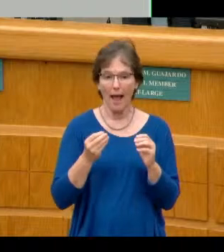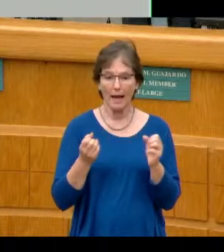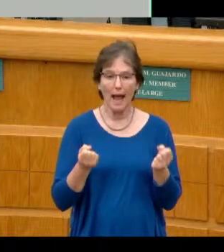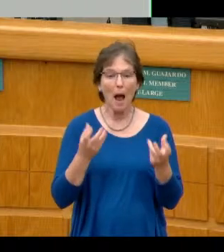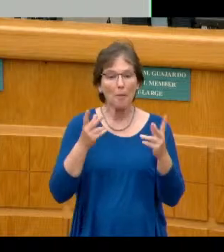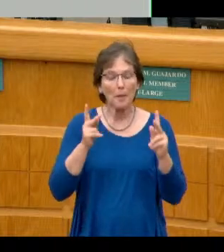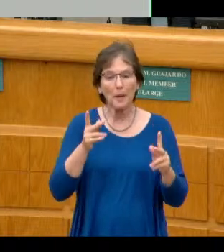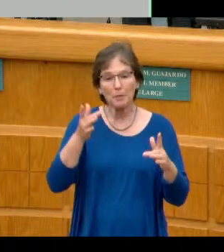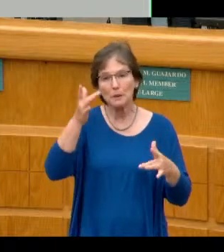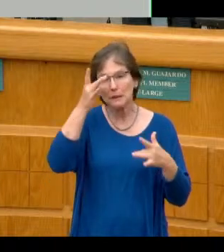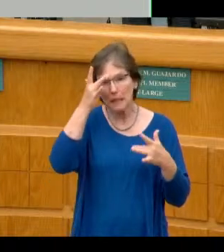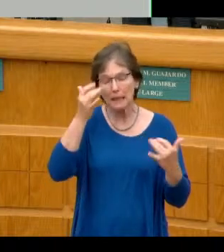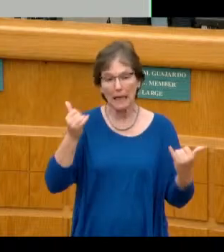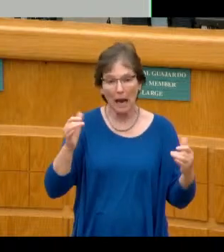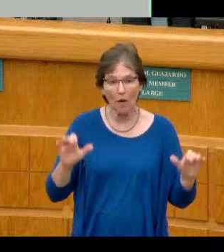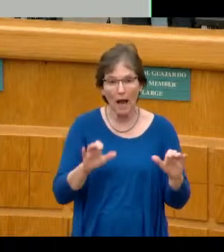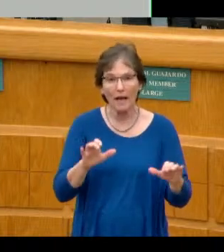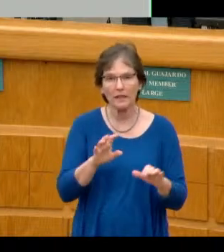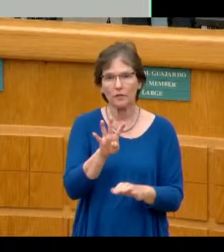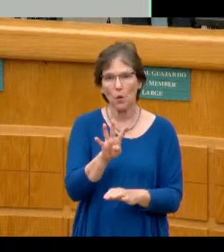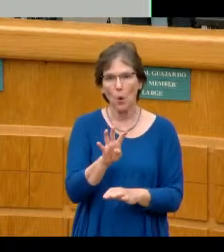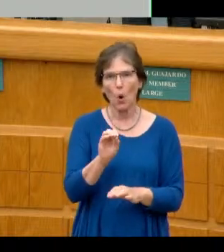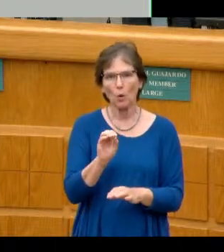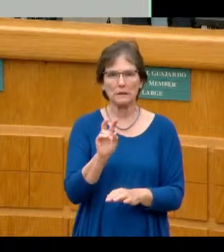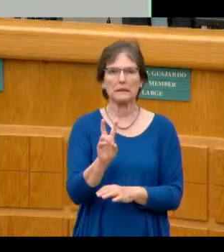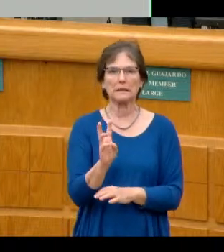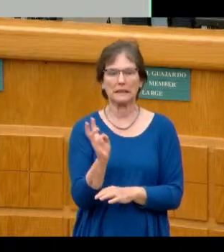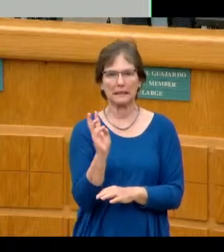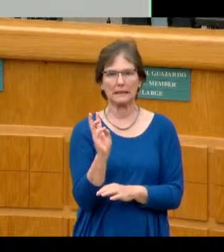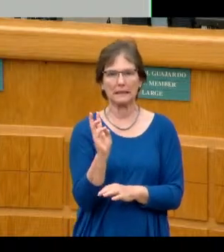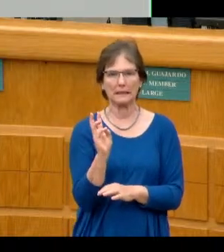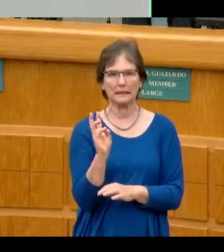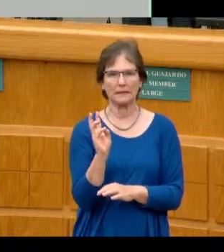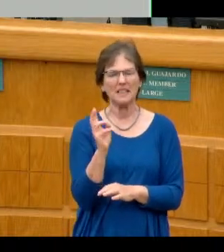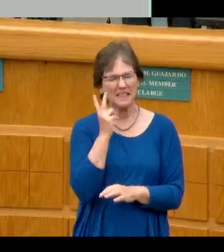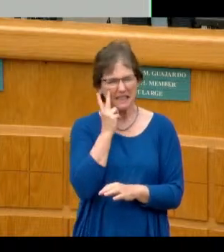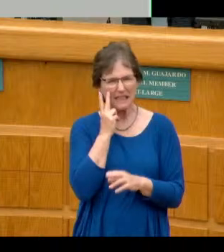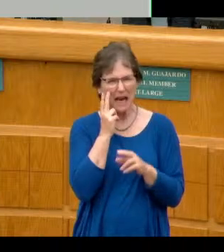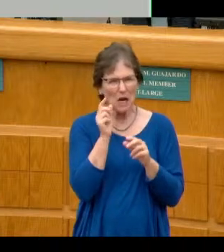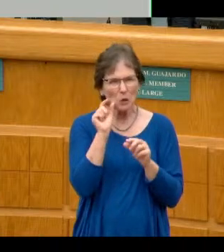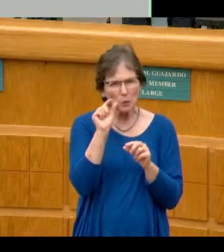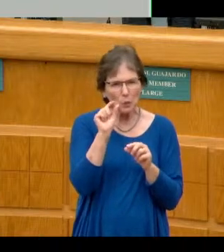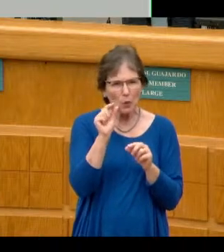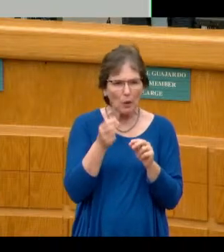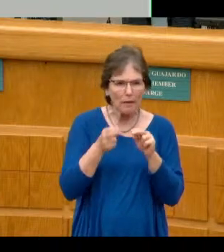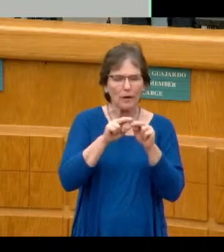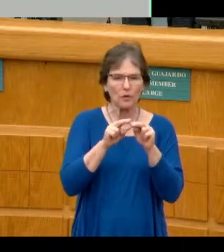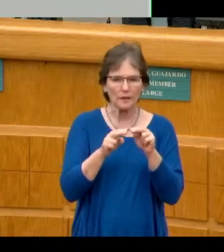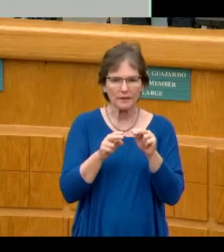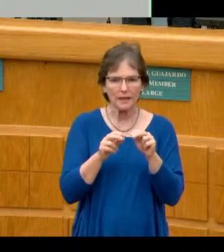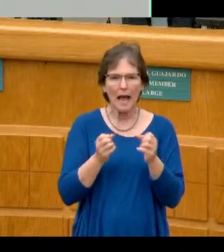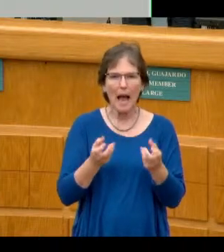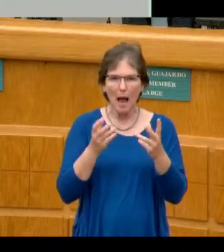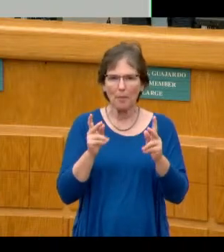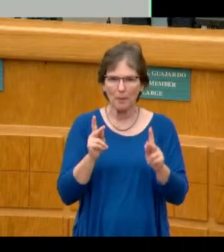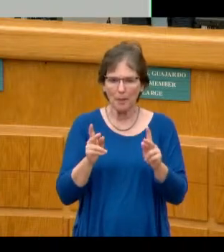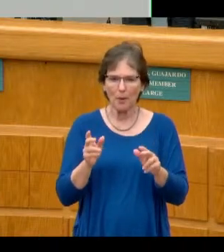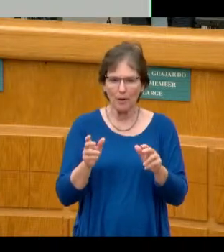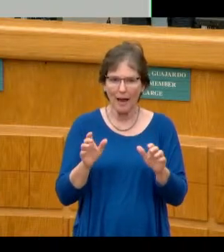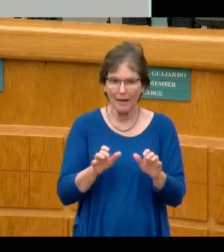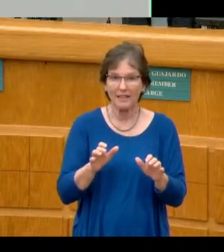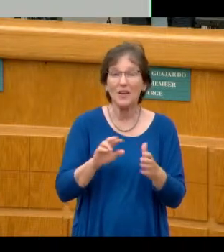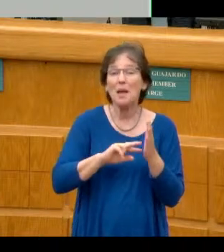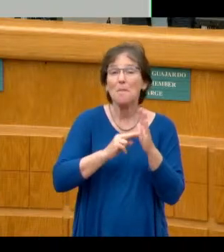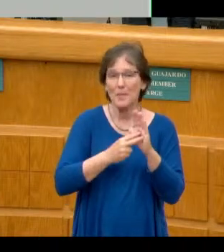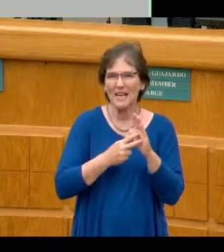24,151, and these are people that tested positive with the PCR test, not the antibody, not the antigen, just the PCR test. And there's